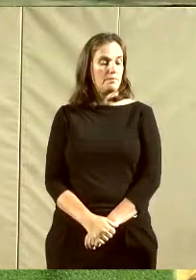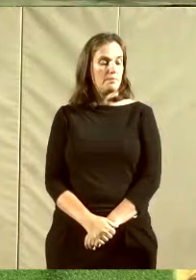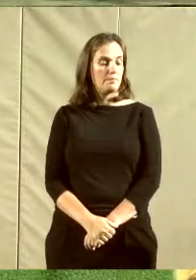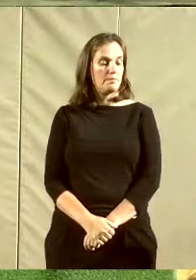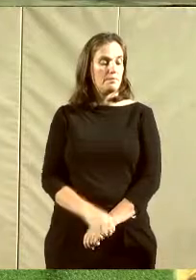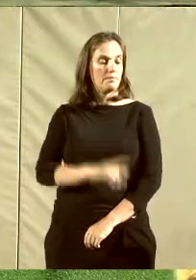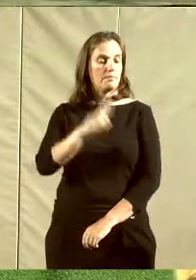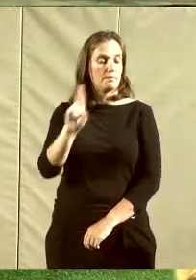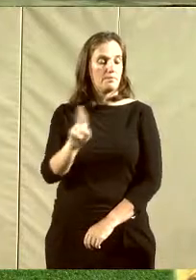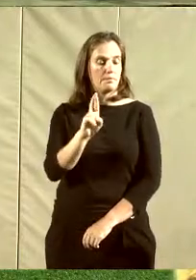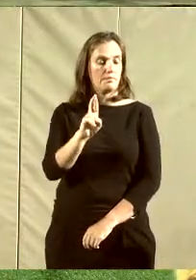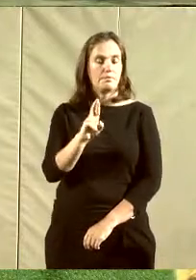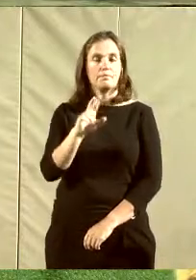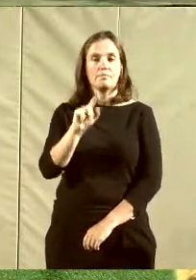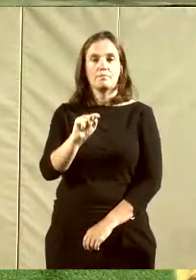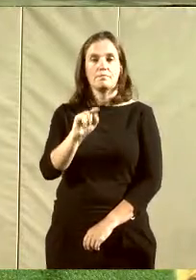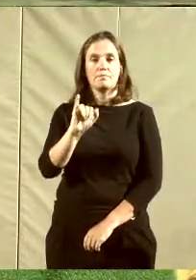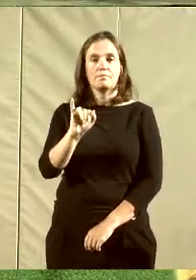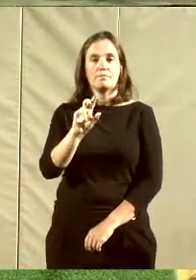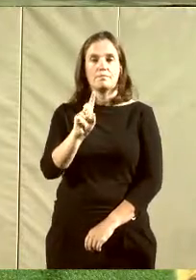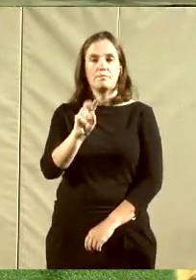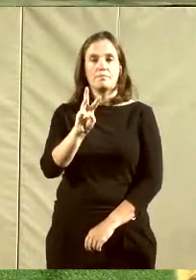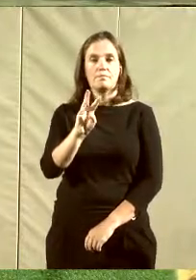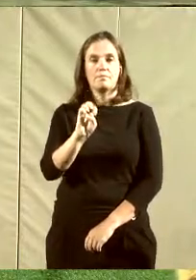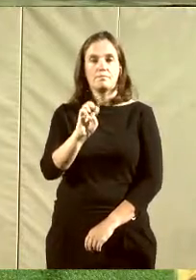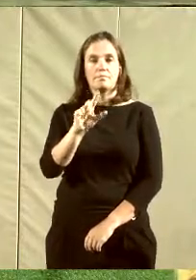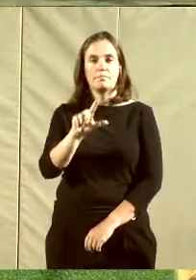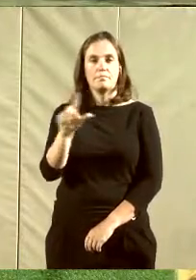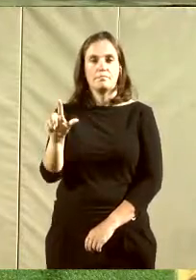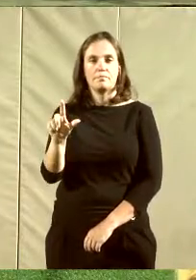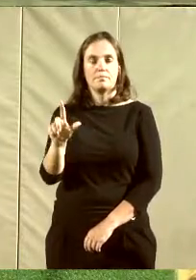Reese Ronald Tidwell.